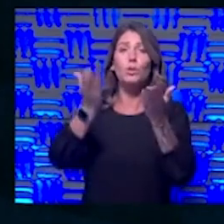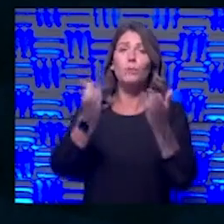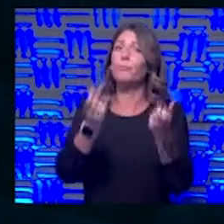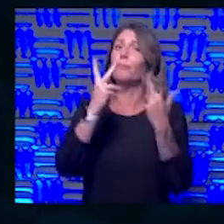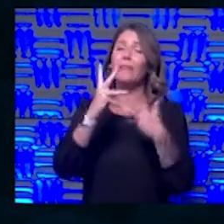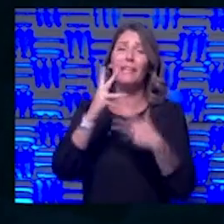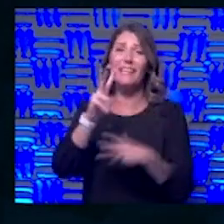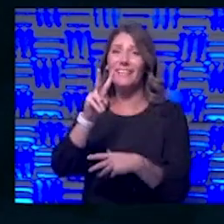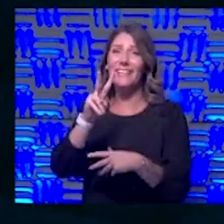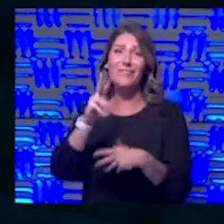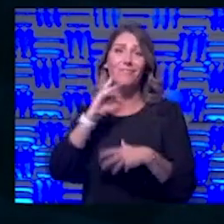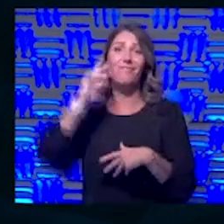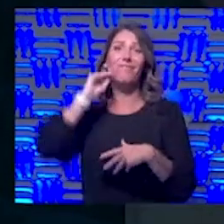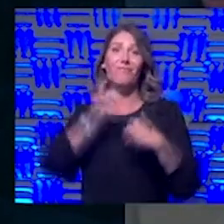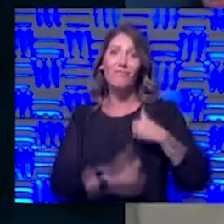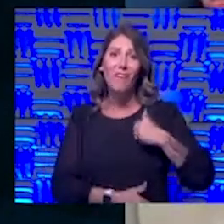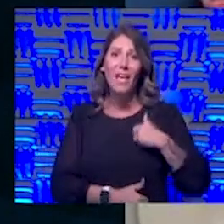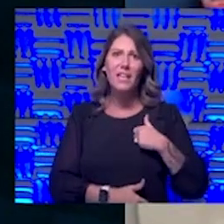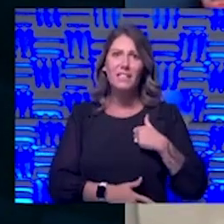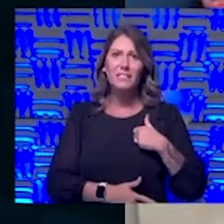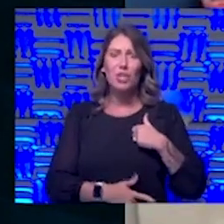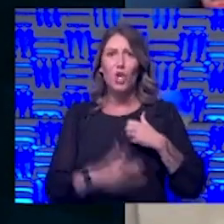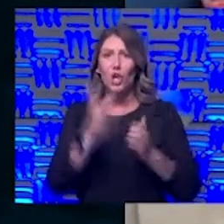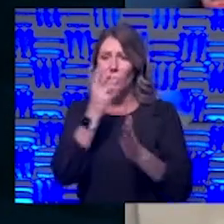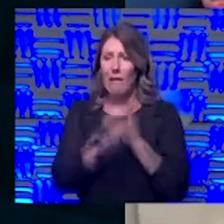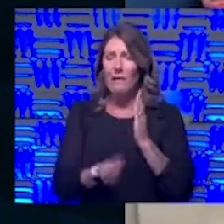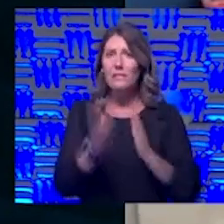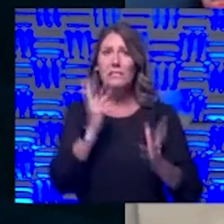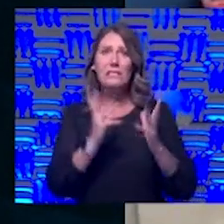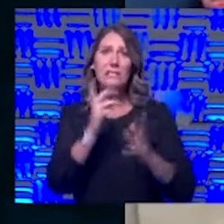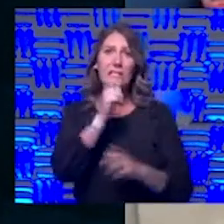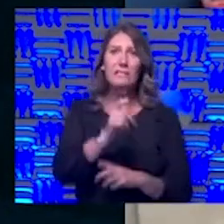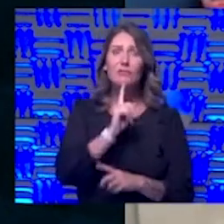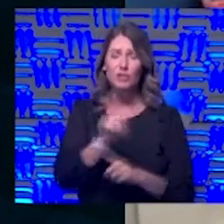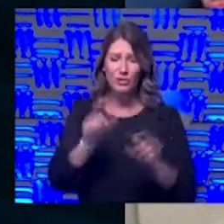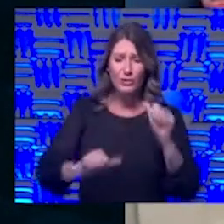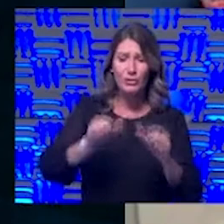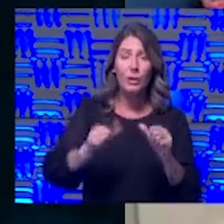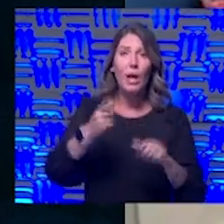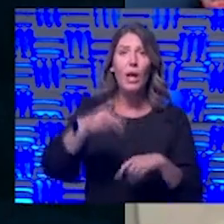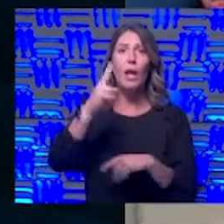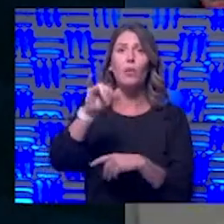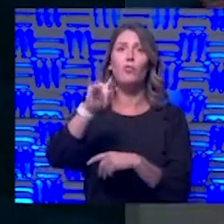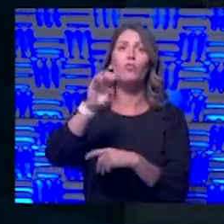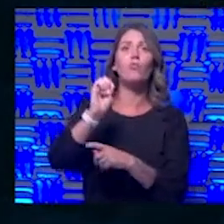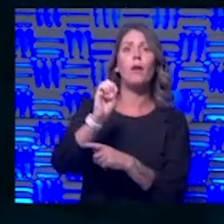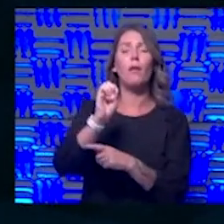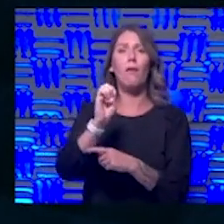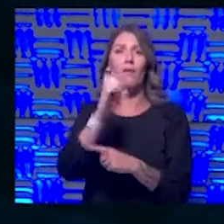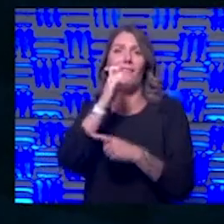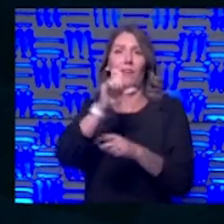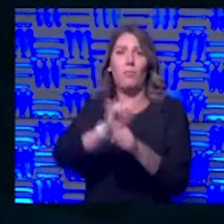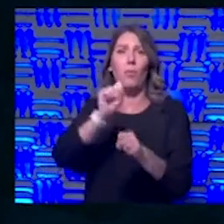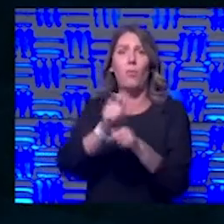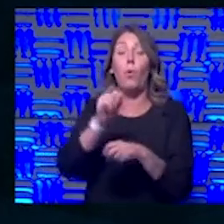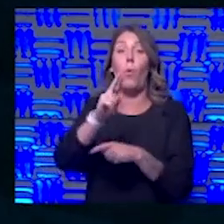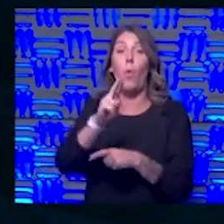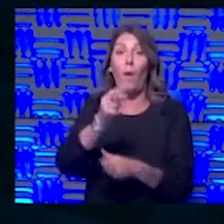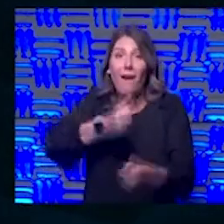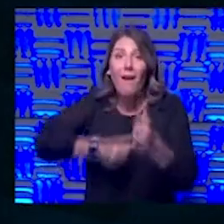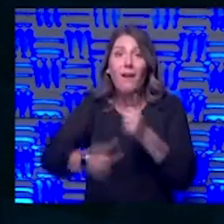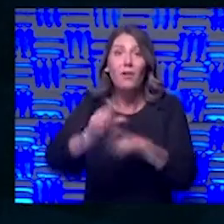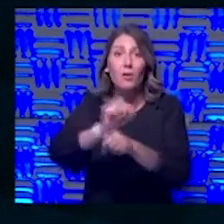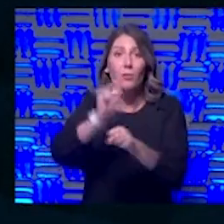many veterans find themselves lost, not sure. We have high rates of either unemployment or underemployment when you